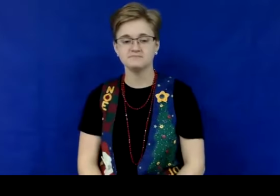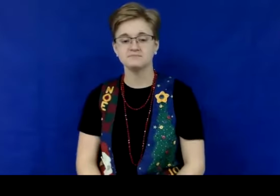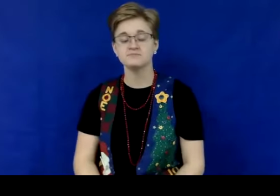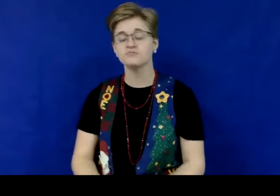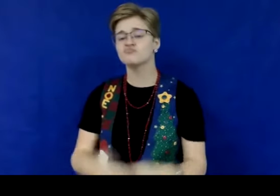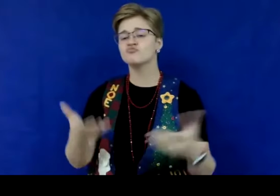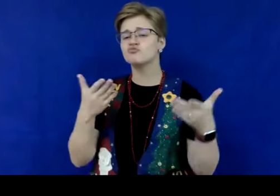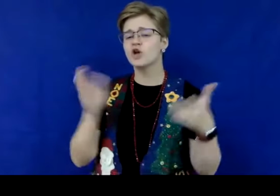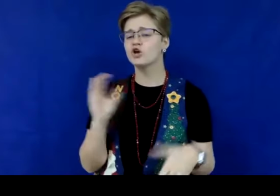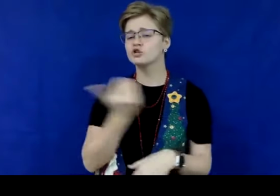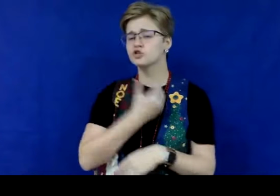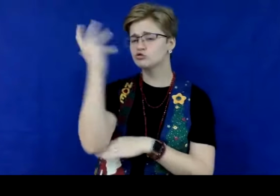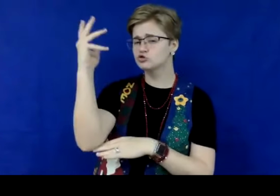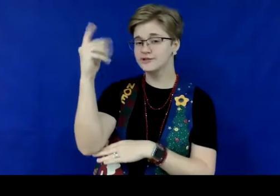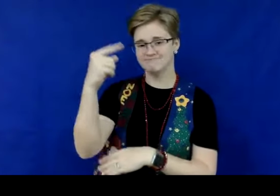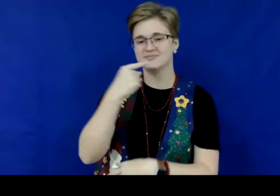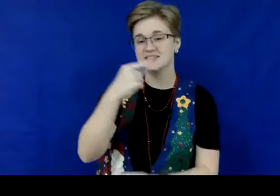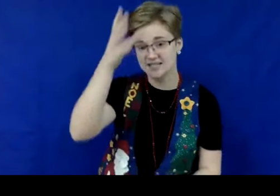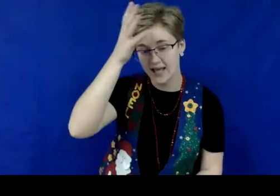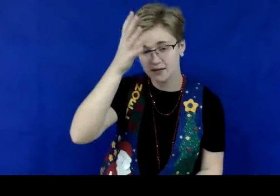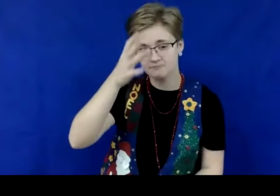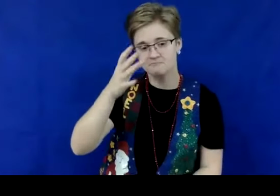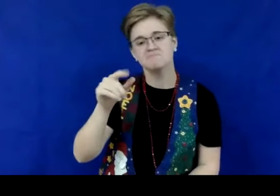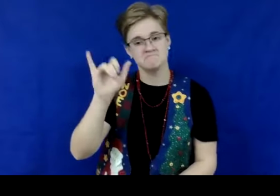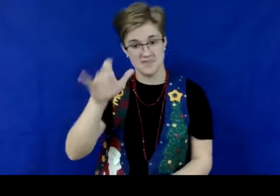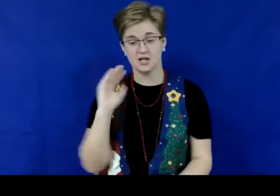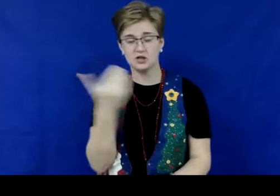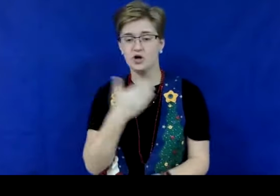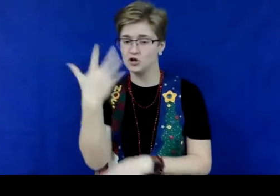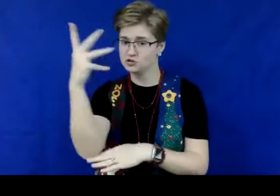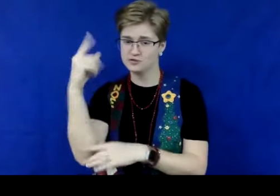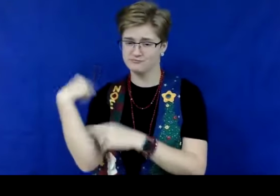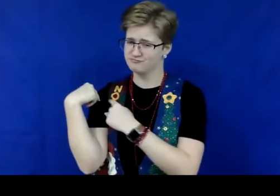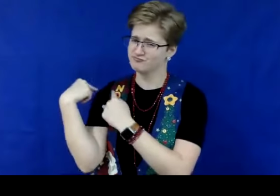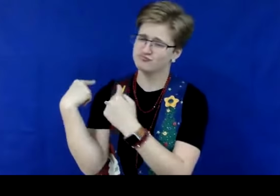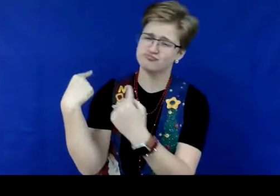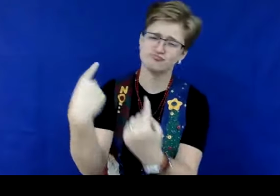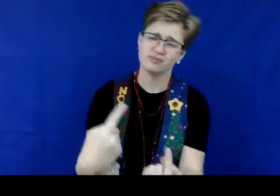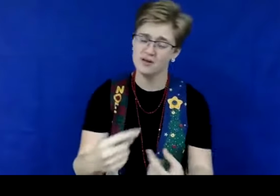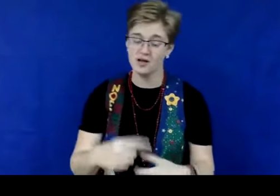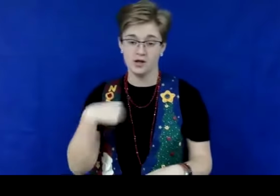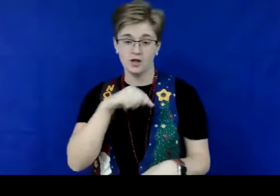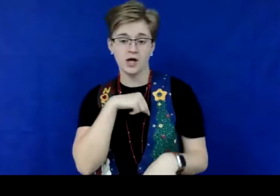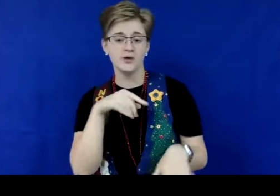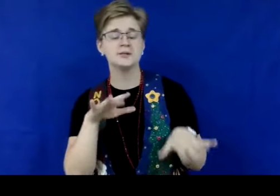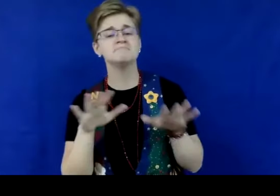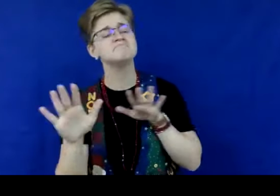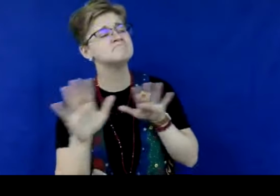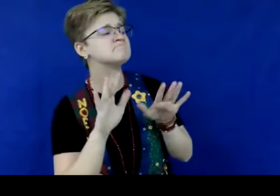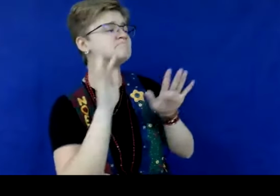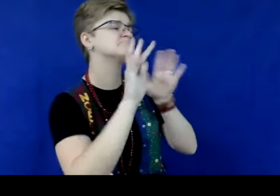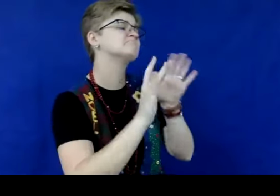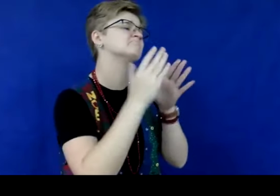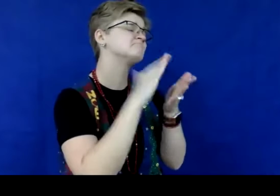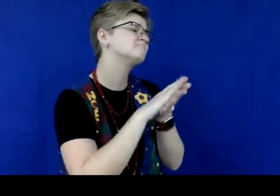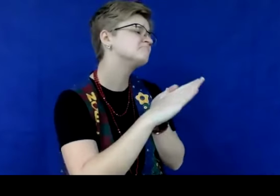"Here's our tree," Dad says. It has been our tree forever and ever. We walk around it, touching it.